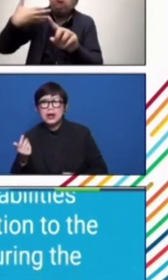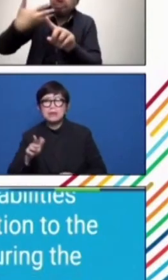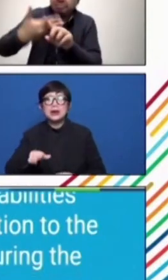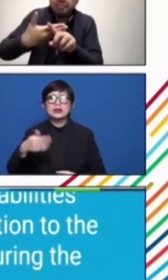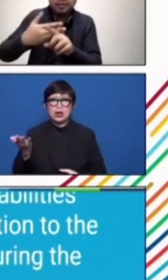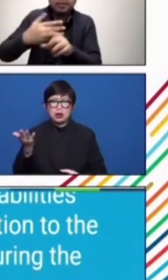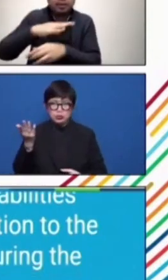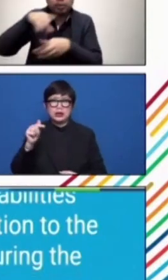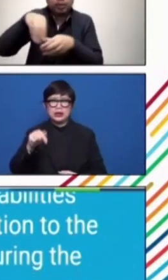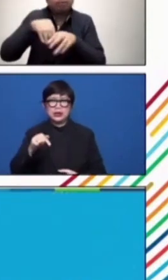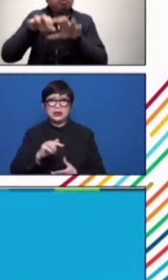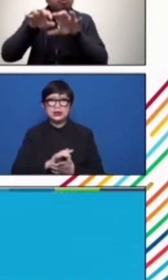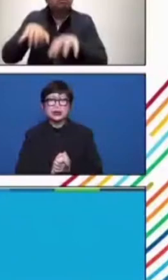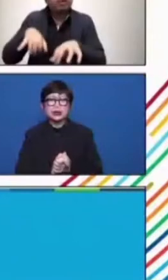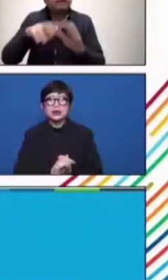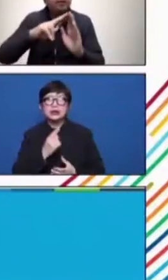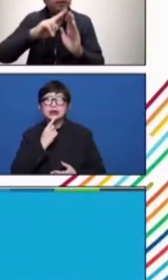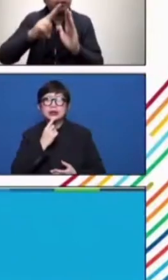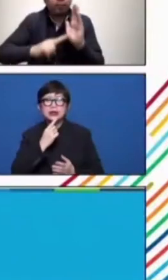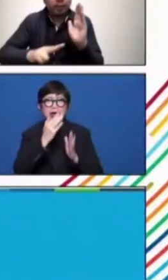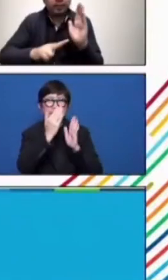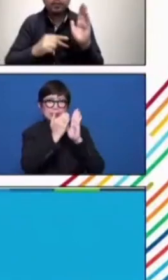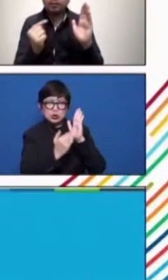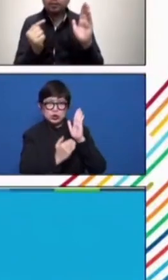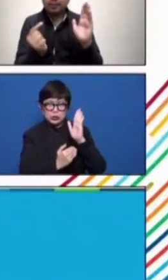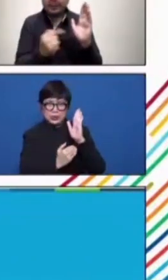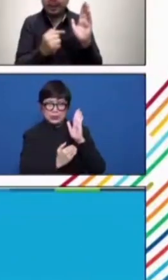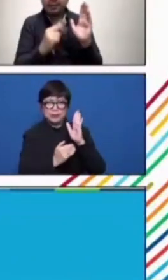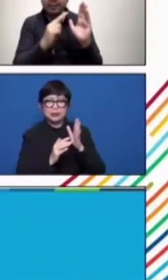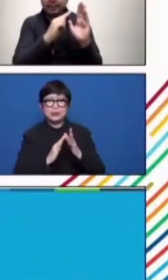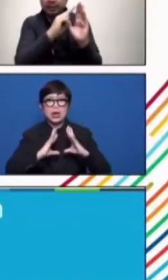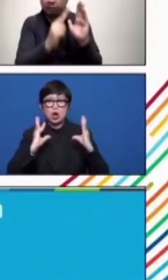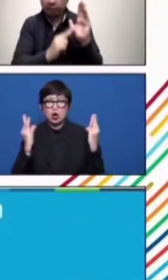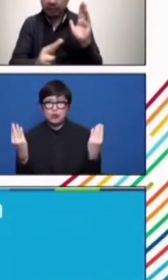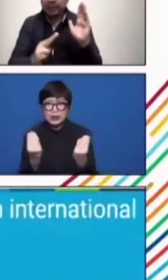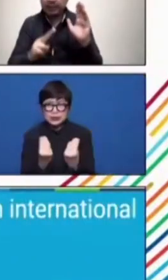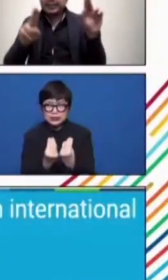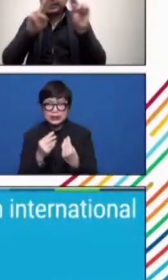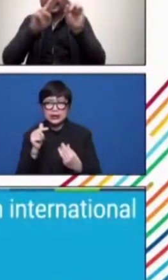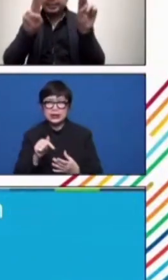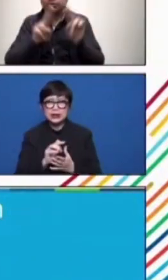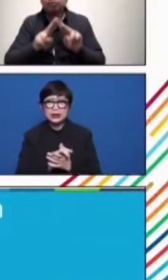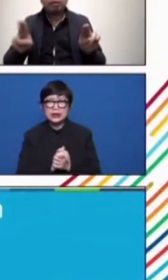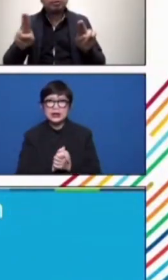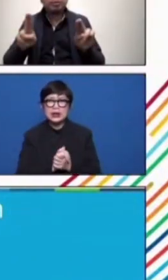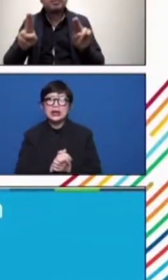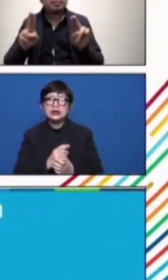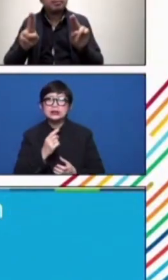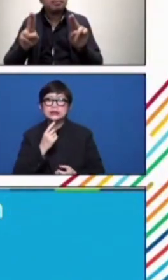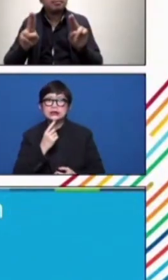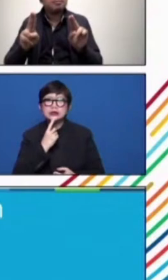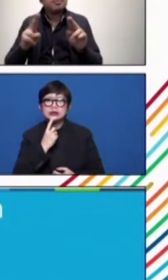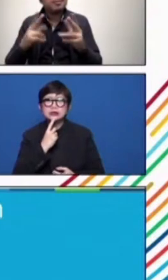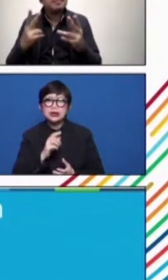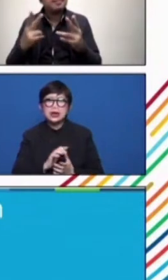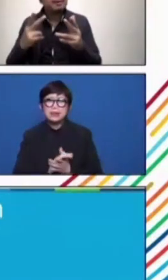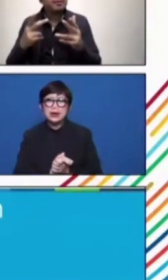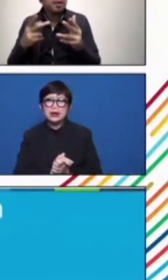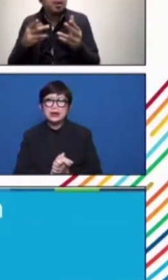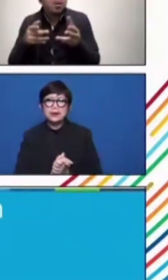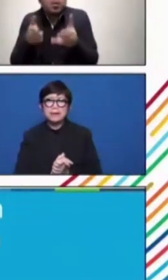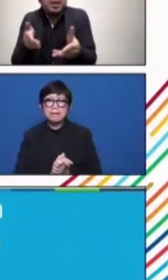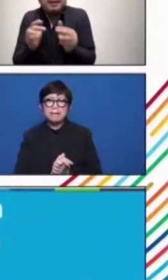the convention of course has an independent existence as an internationally legally binding instrument but it's also been an important